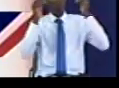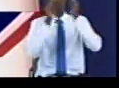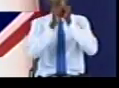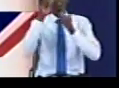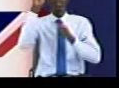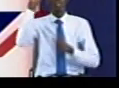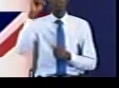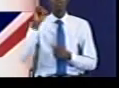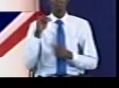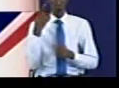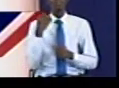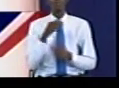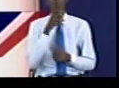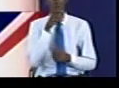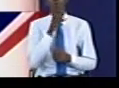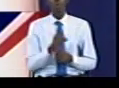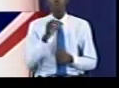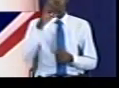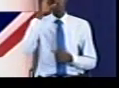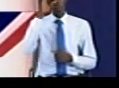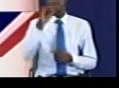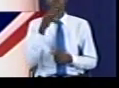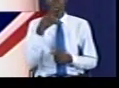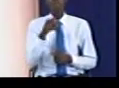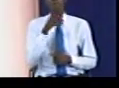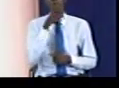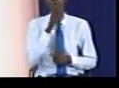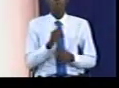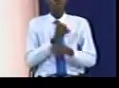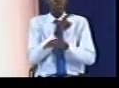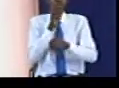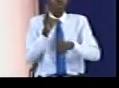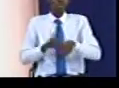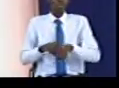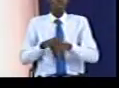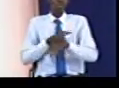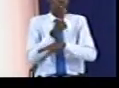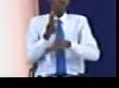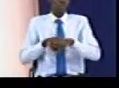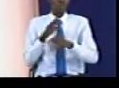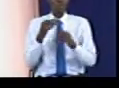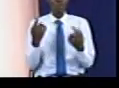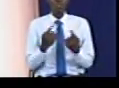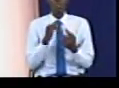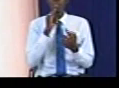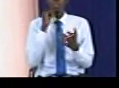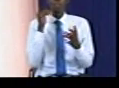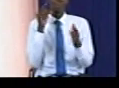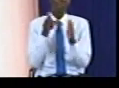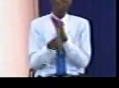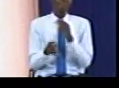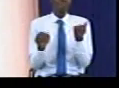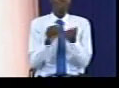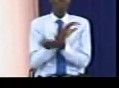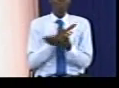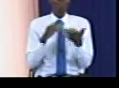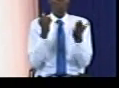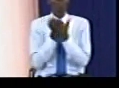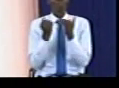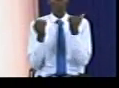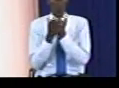old man, the old nature is crucified. But it goes on that the body of sin,